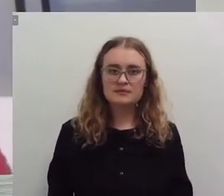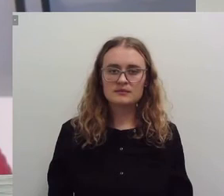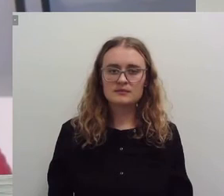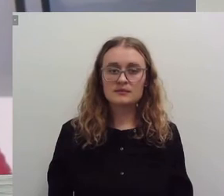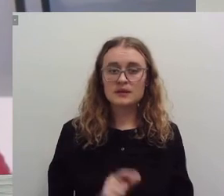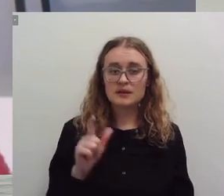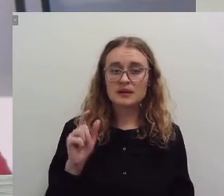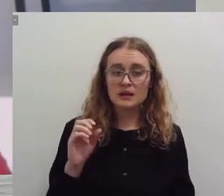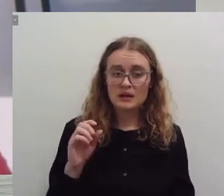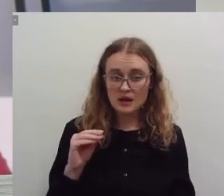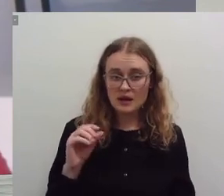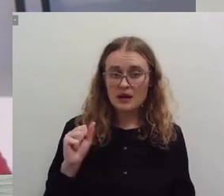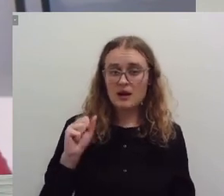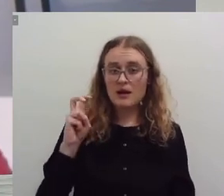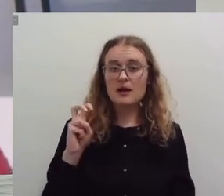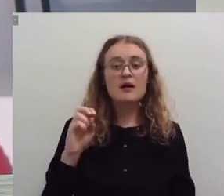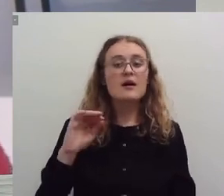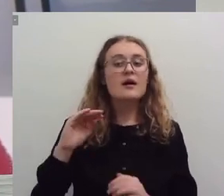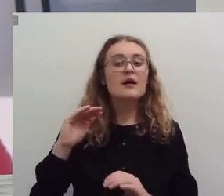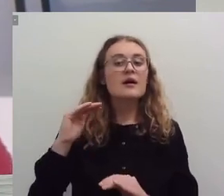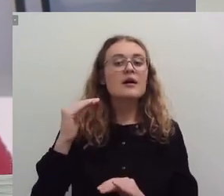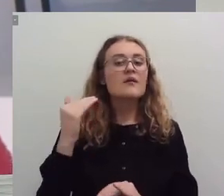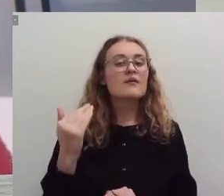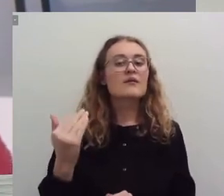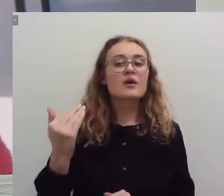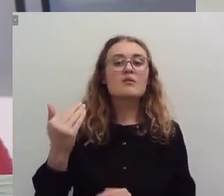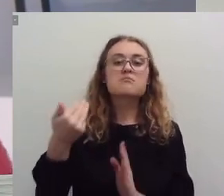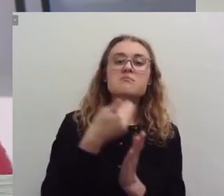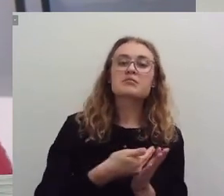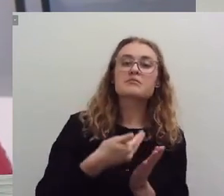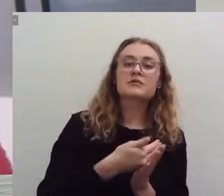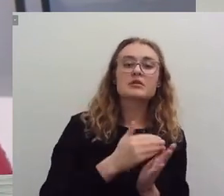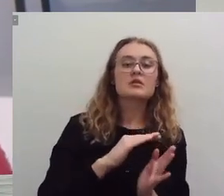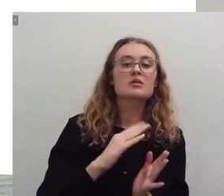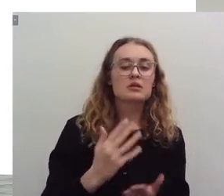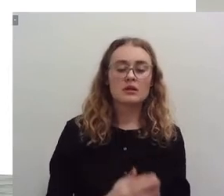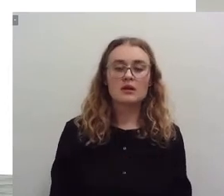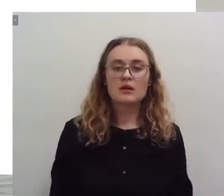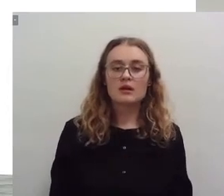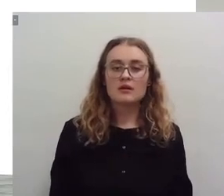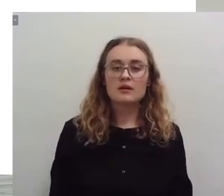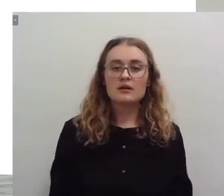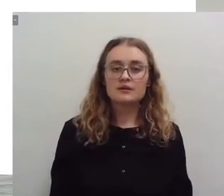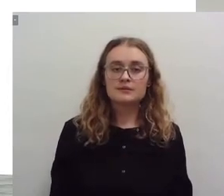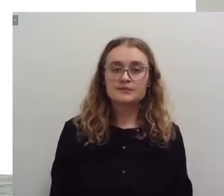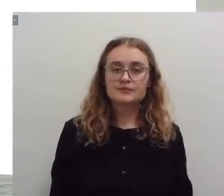maybe what's the biggest need for, what's the best kind of support that you can get in order to reach